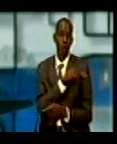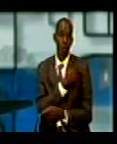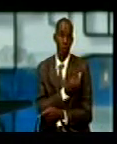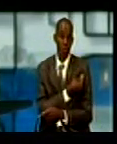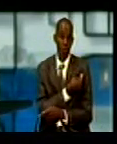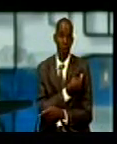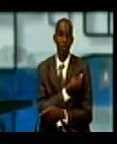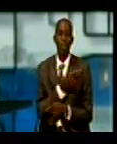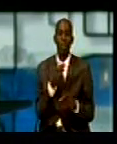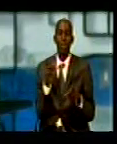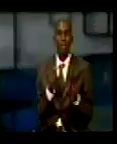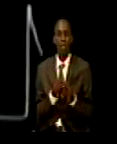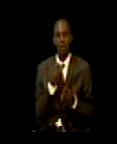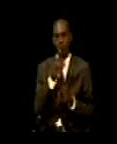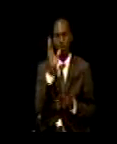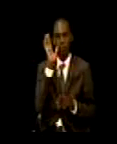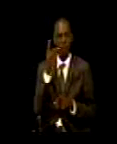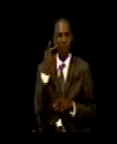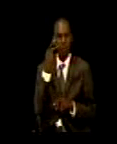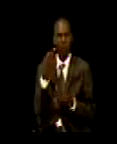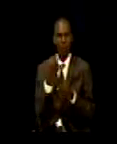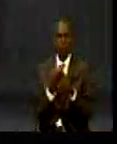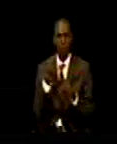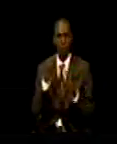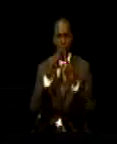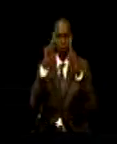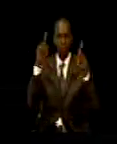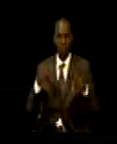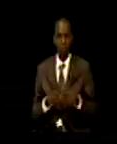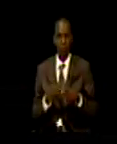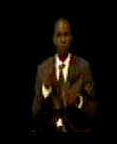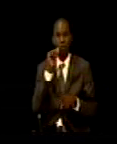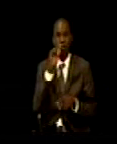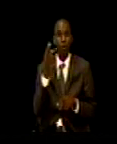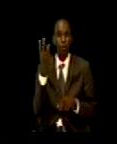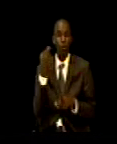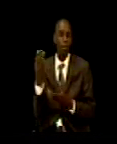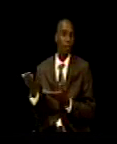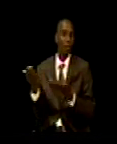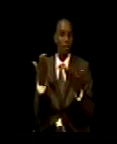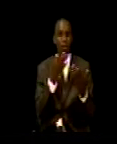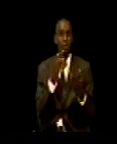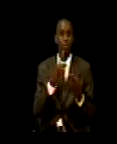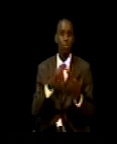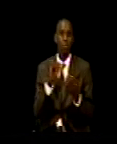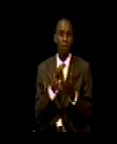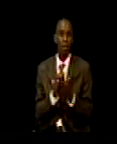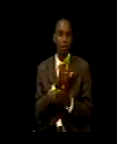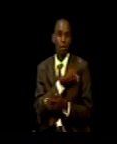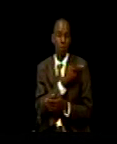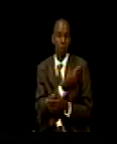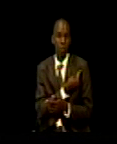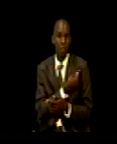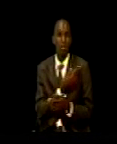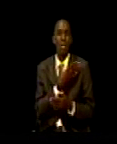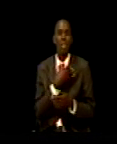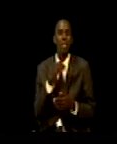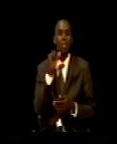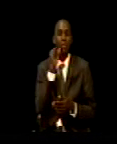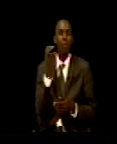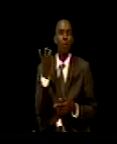your screens now. A woman was taken to that hospital, and she was